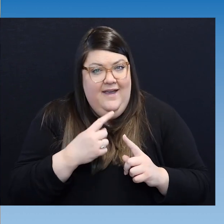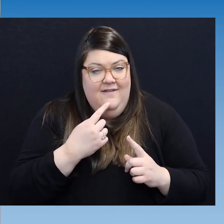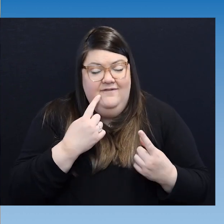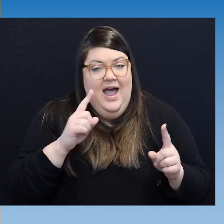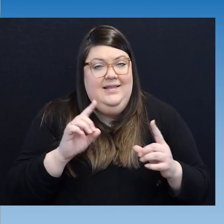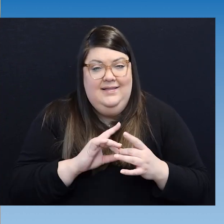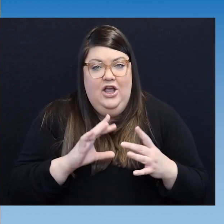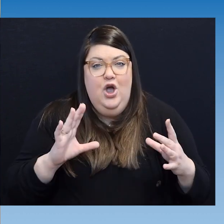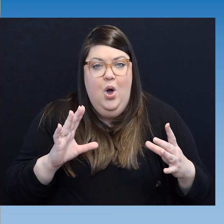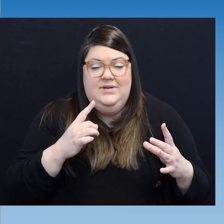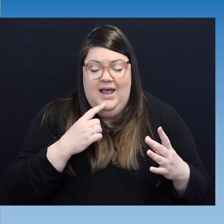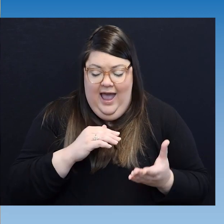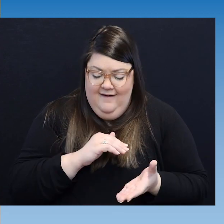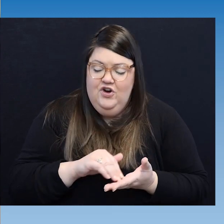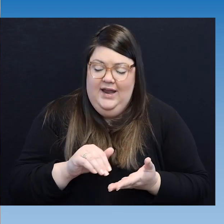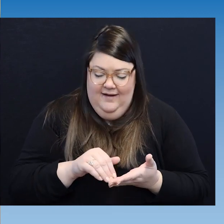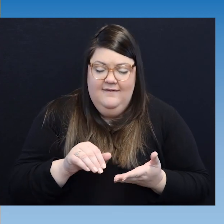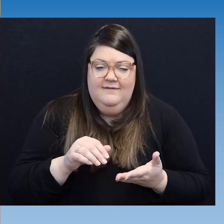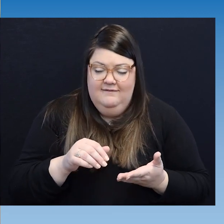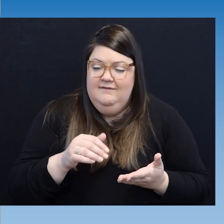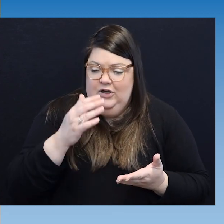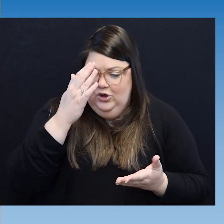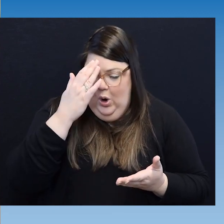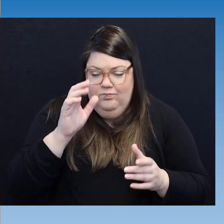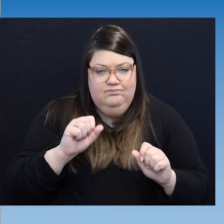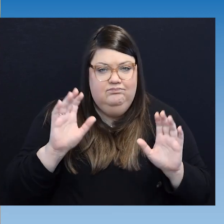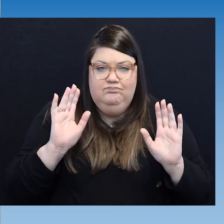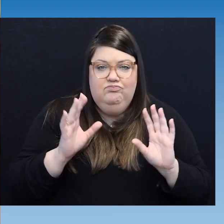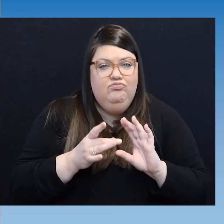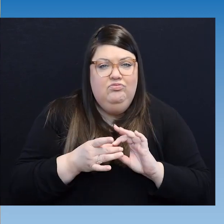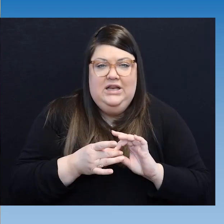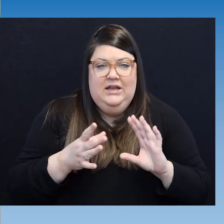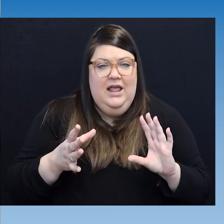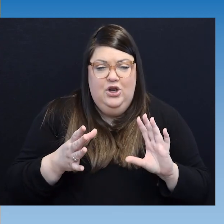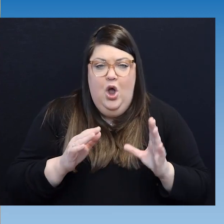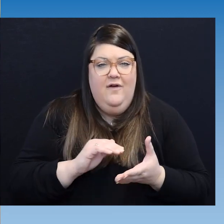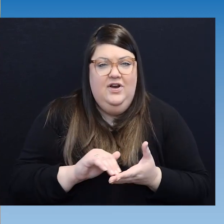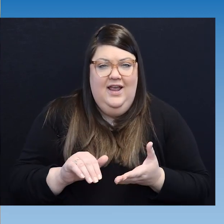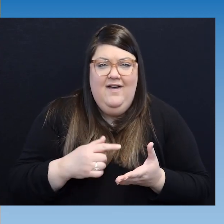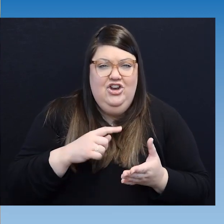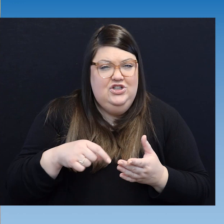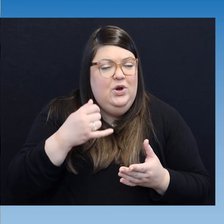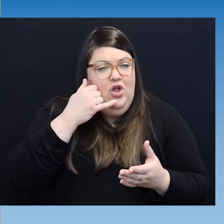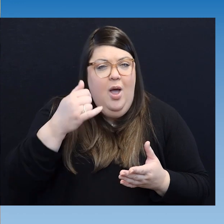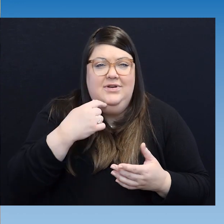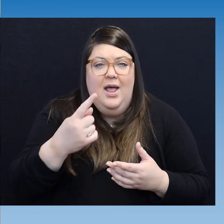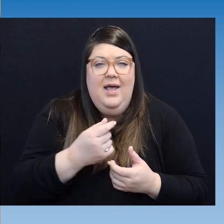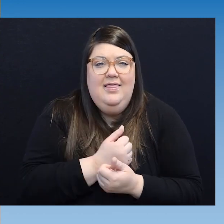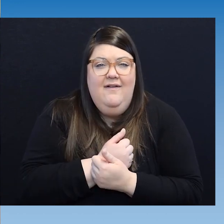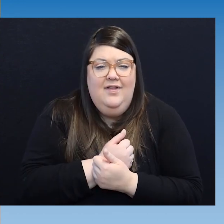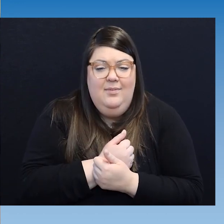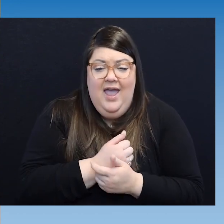go and say, I forgive, and you know what, it's over and I'm going to let it go. And I just want to call them and tell them I love them. It's